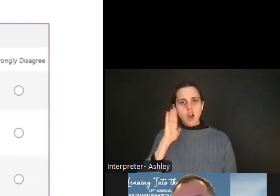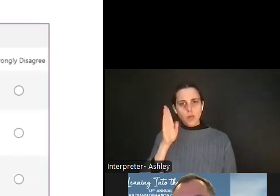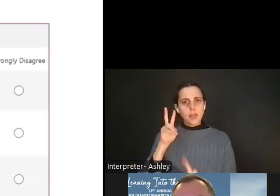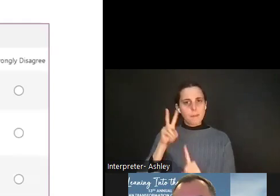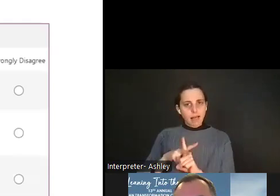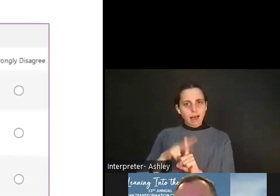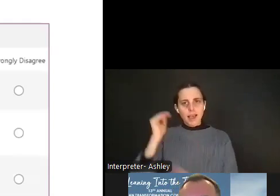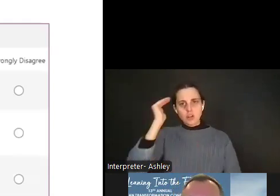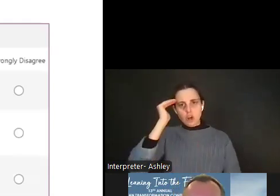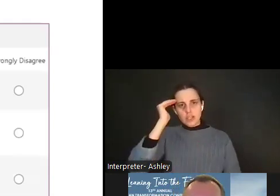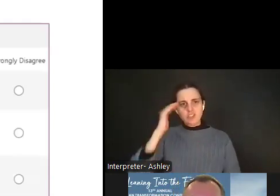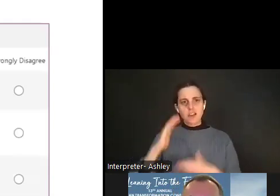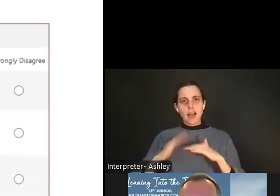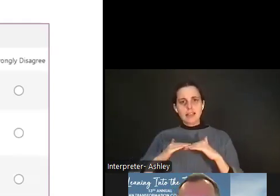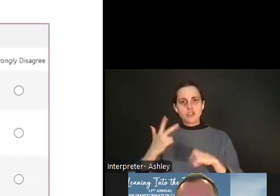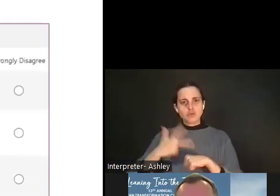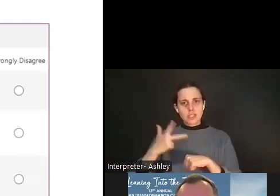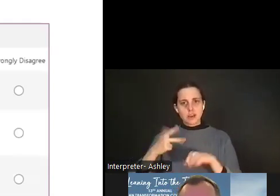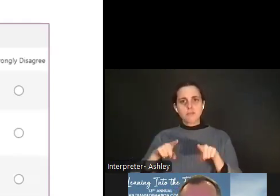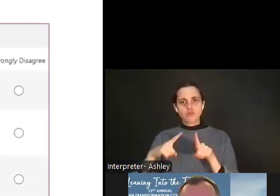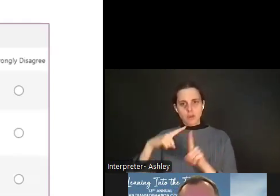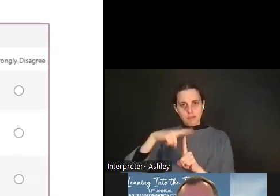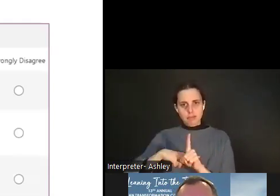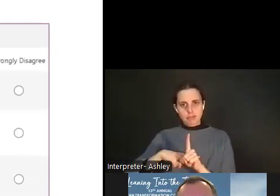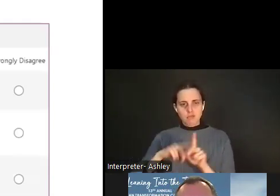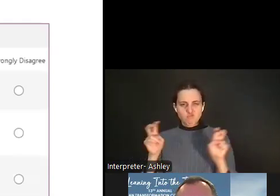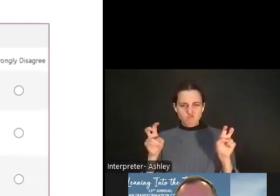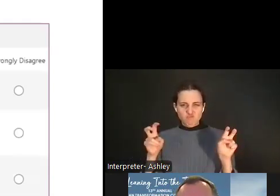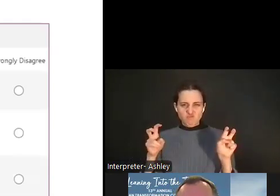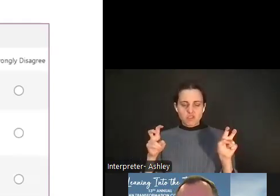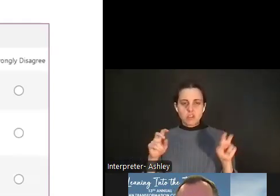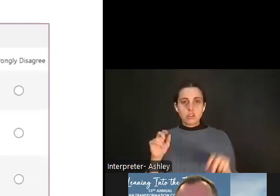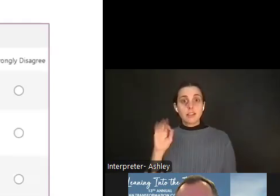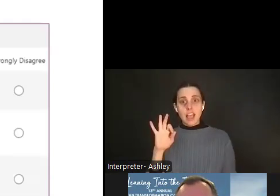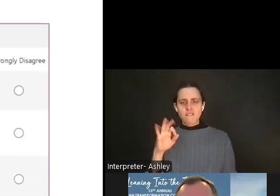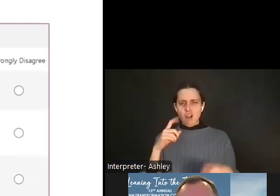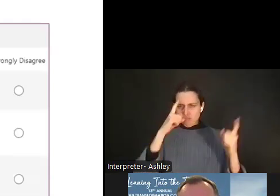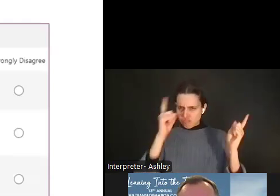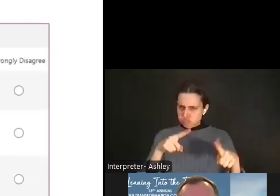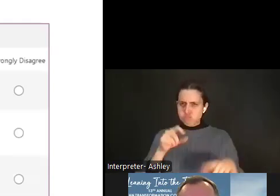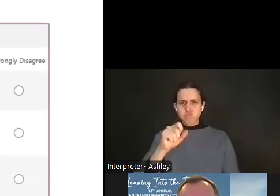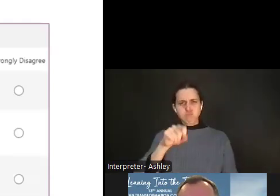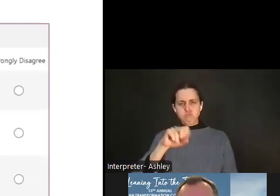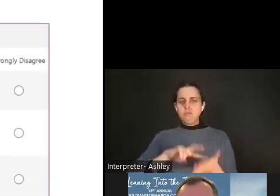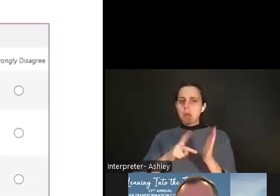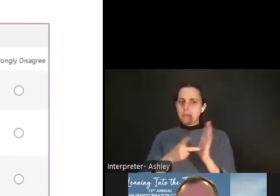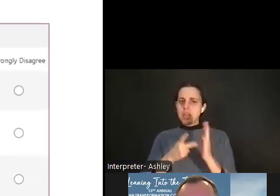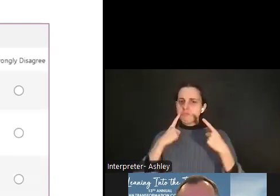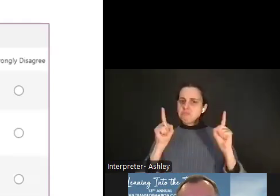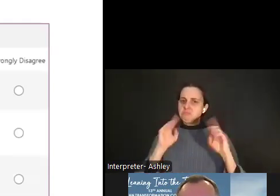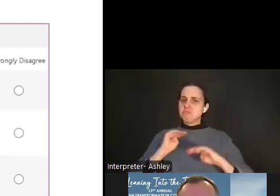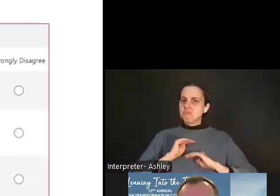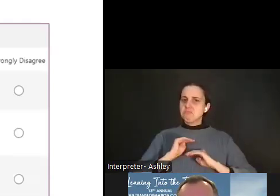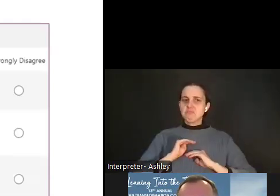have a staff that says, yes, they strongly agree, we know they've traveled pretty far on that ADKAR journey, and they're definitely